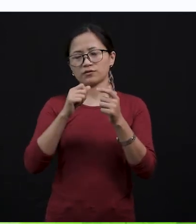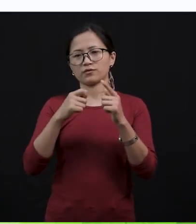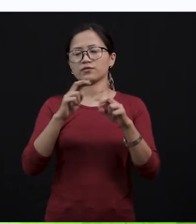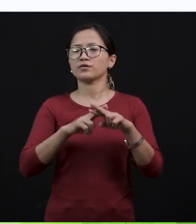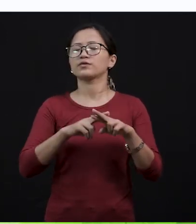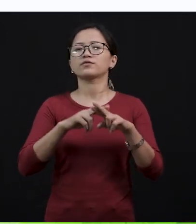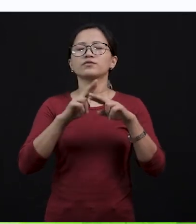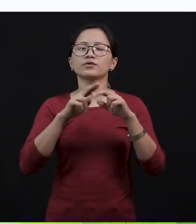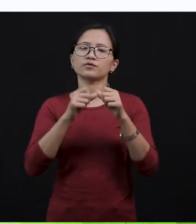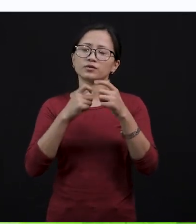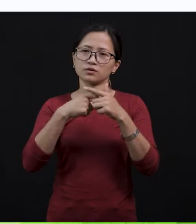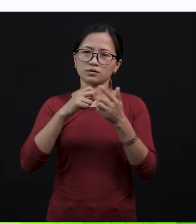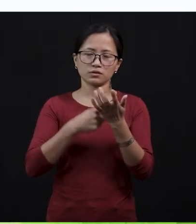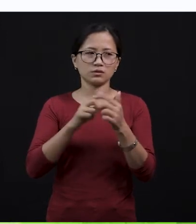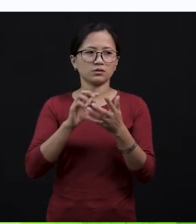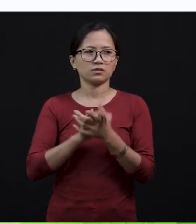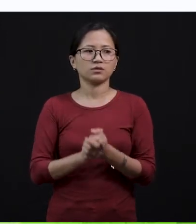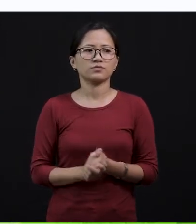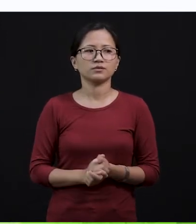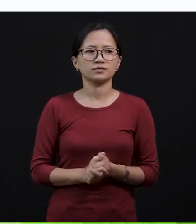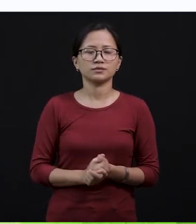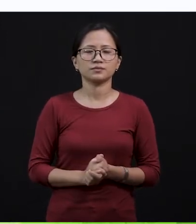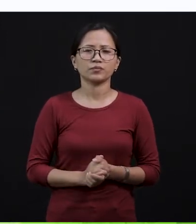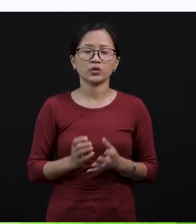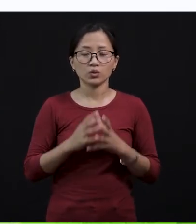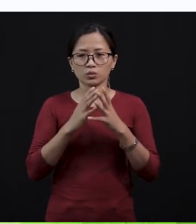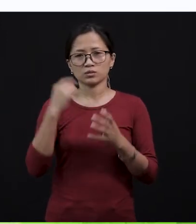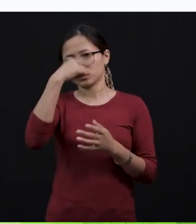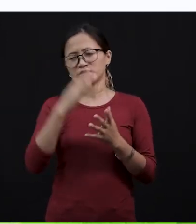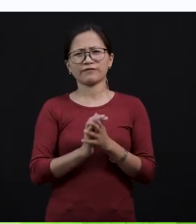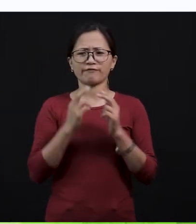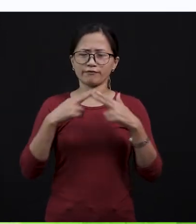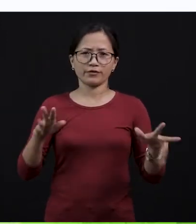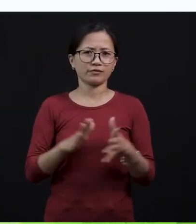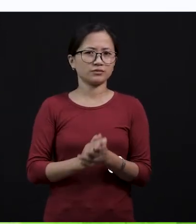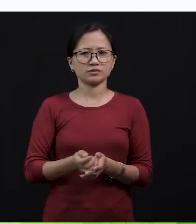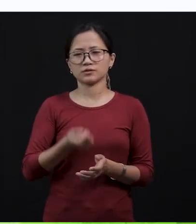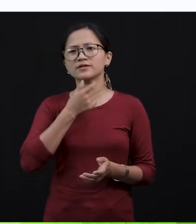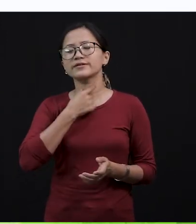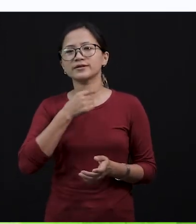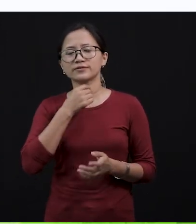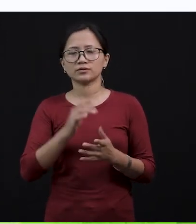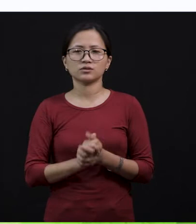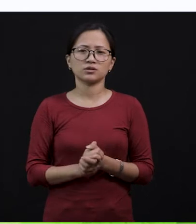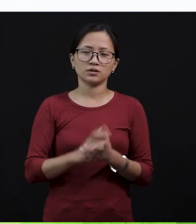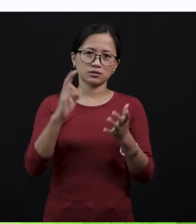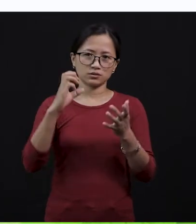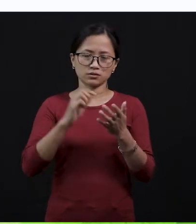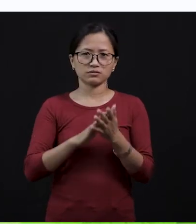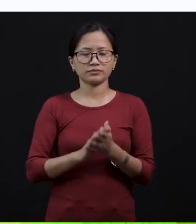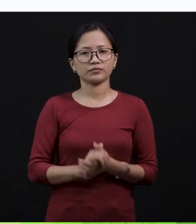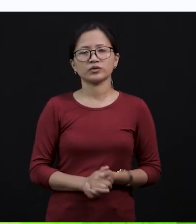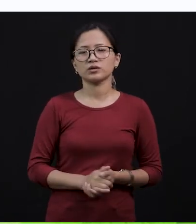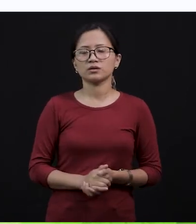Now, Macavity is someone who is very clever, who is very extraordinary. In other words, there is no